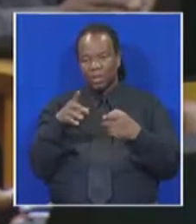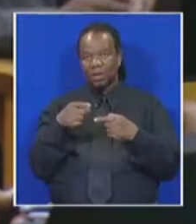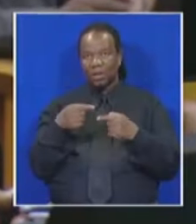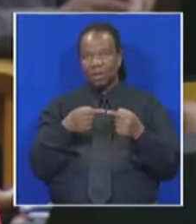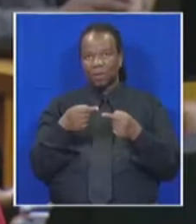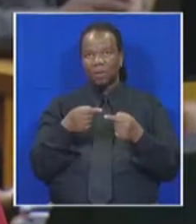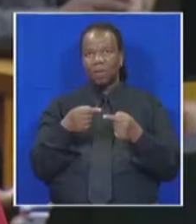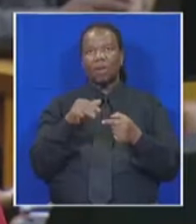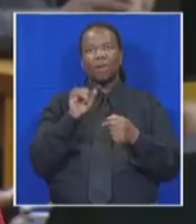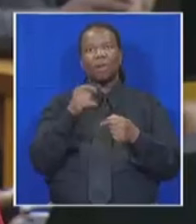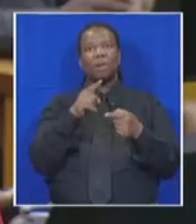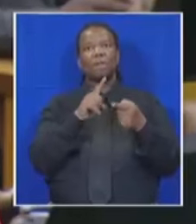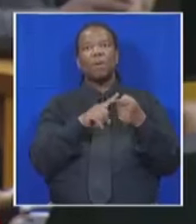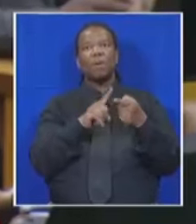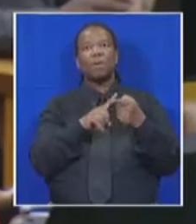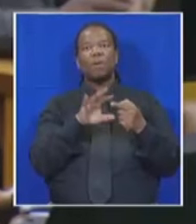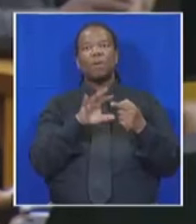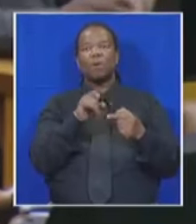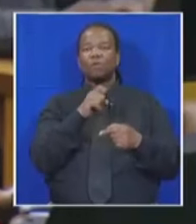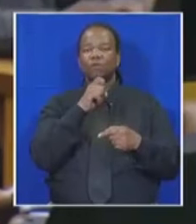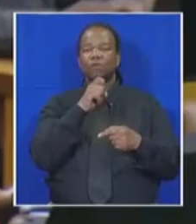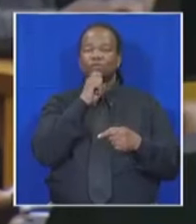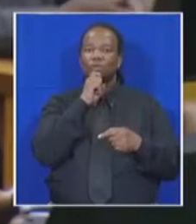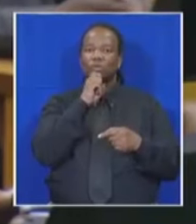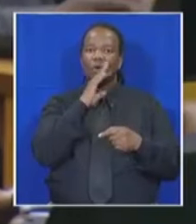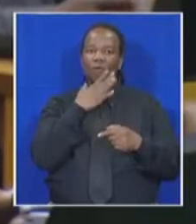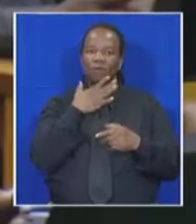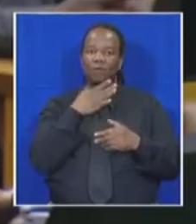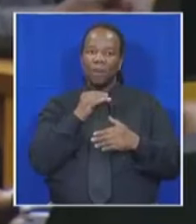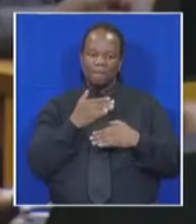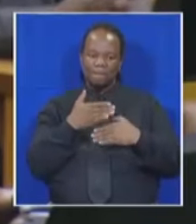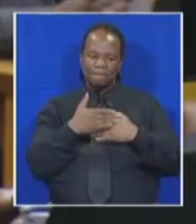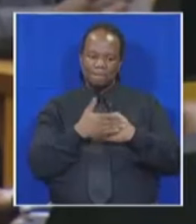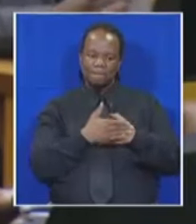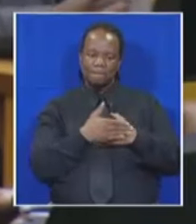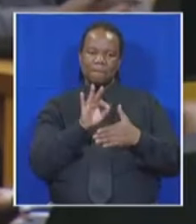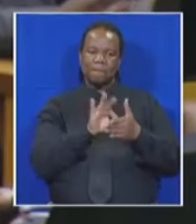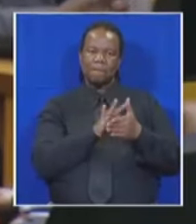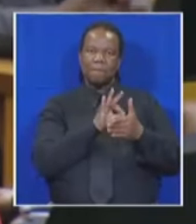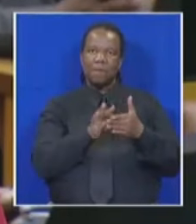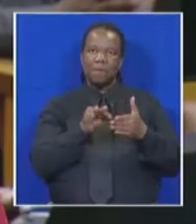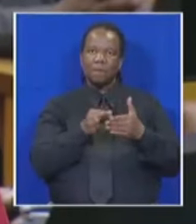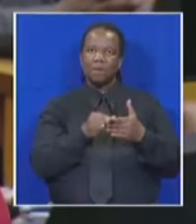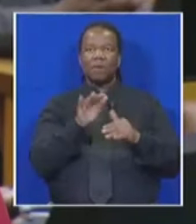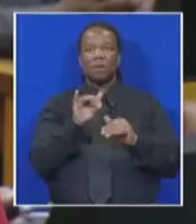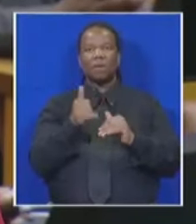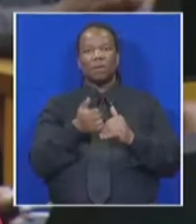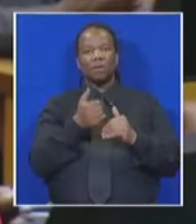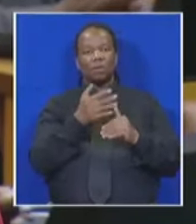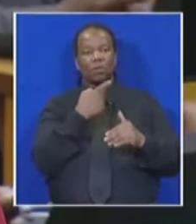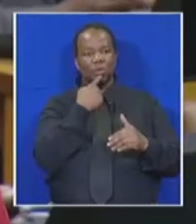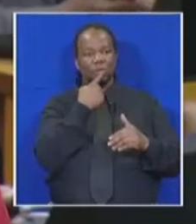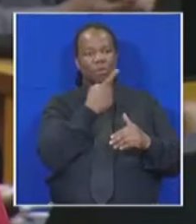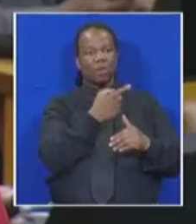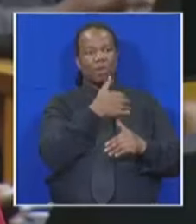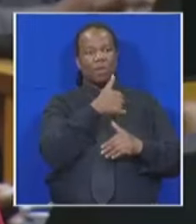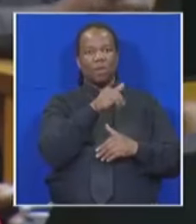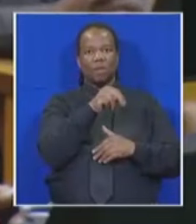with you about the usage of secret ballot. And a deputy chief whip of the dying ANC stood up to